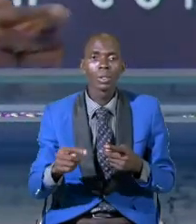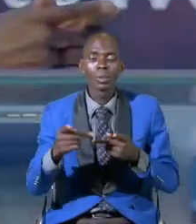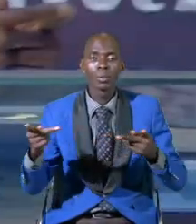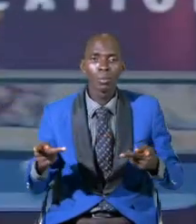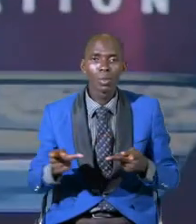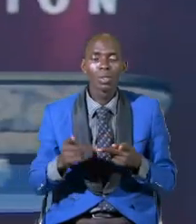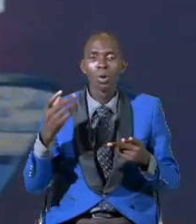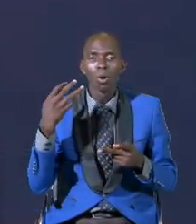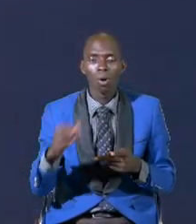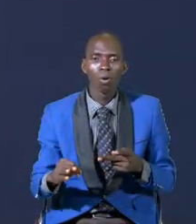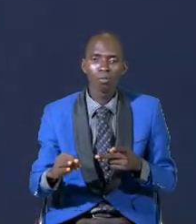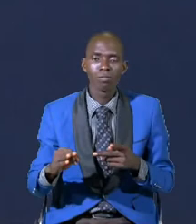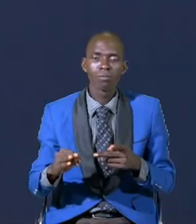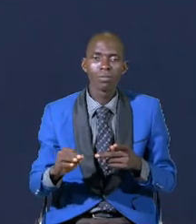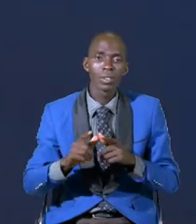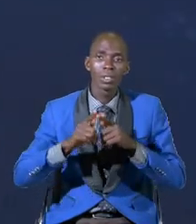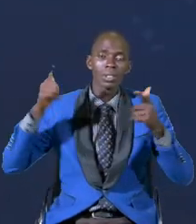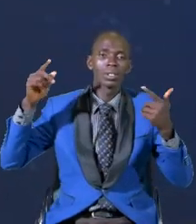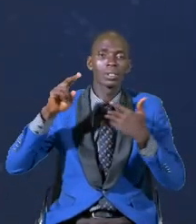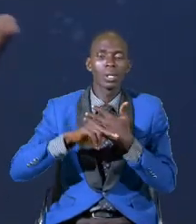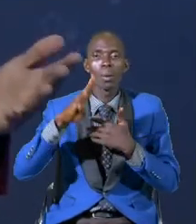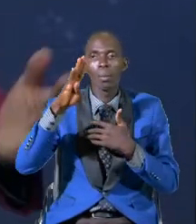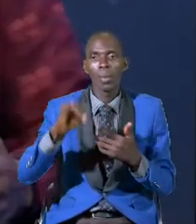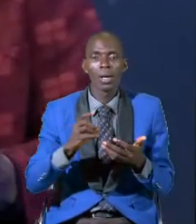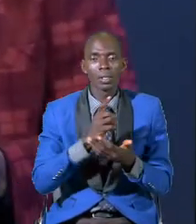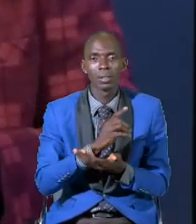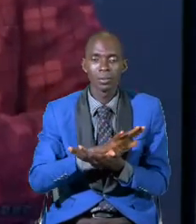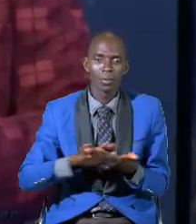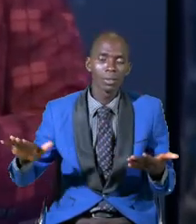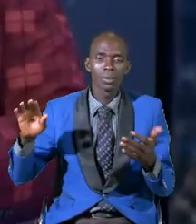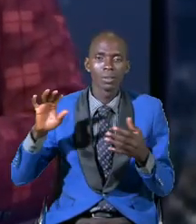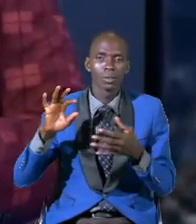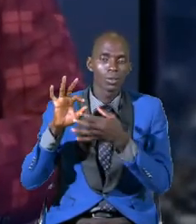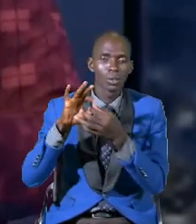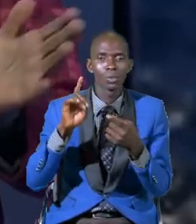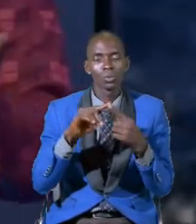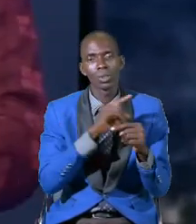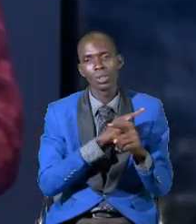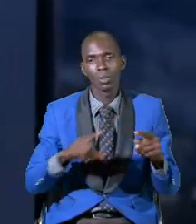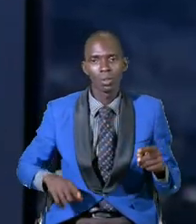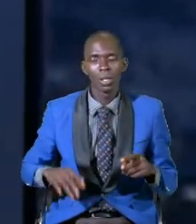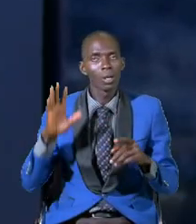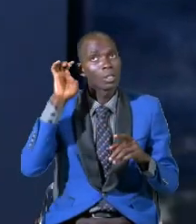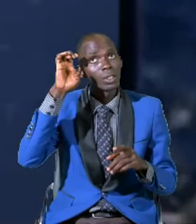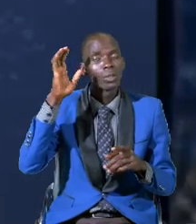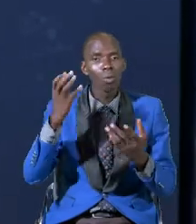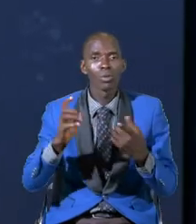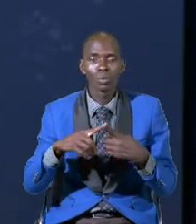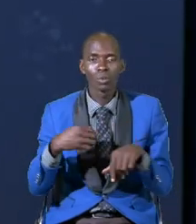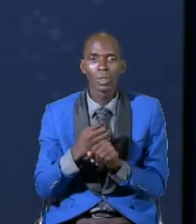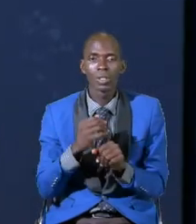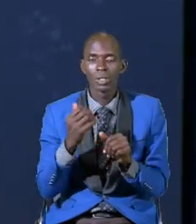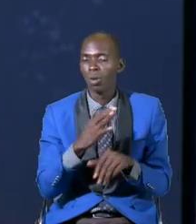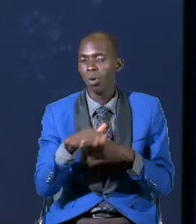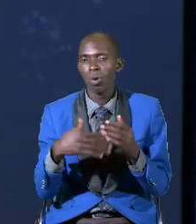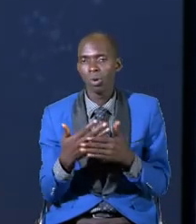connection with the Lord. And he says, I make all things new in your life. Let's bow and eyes closed. I